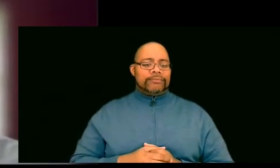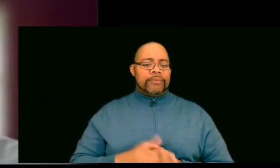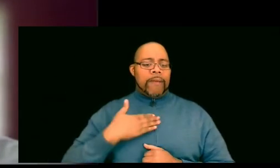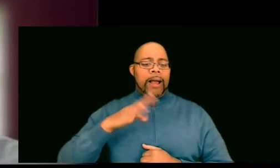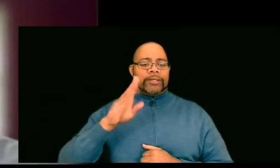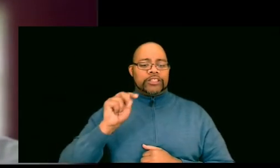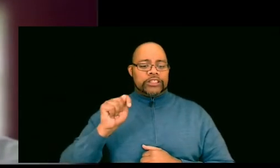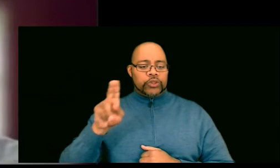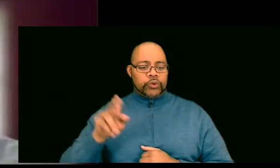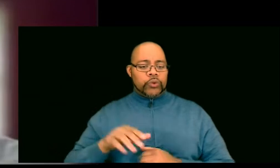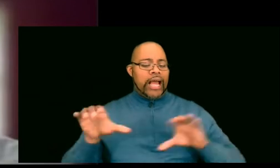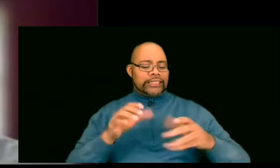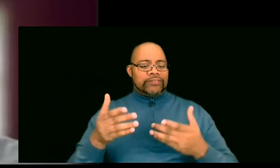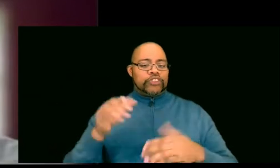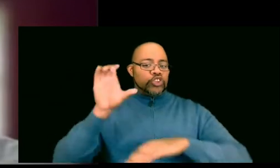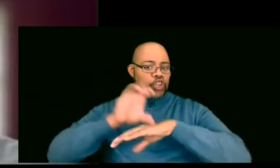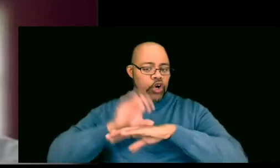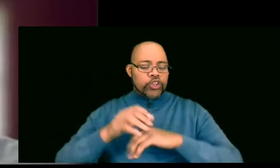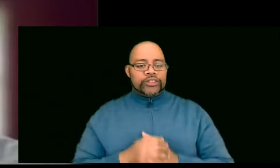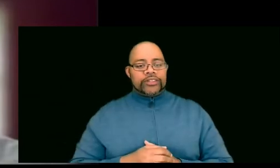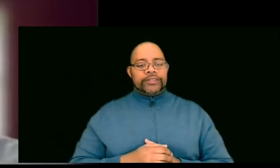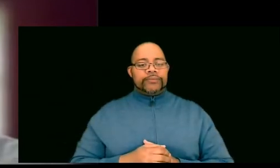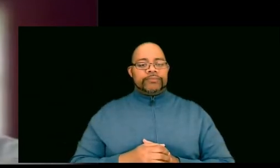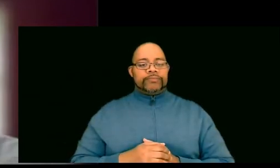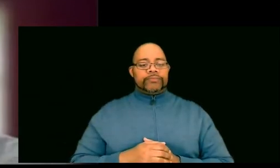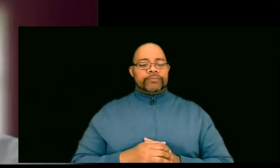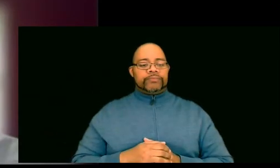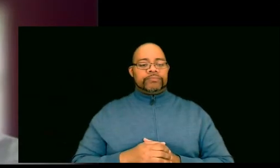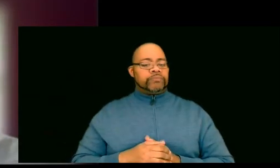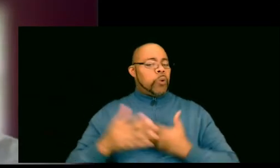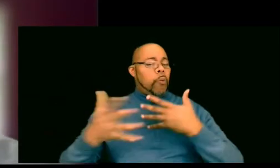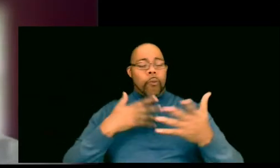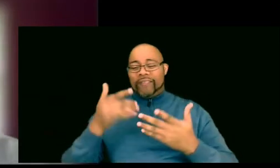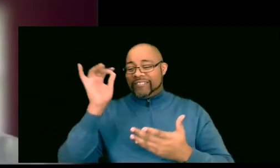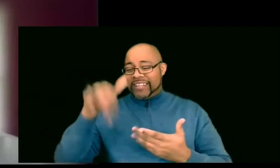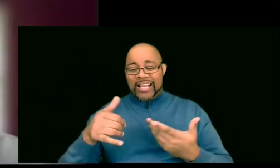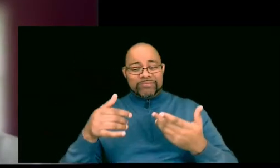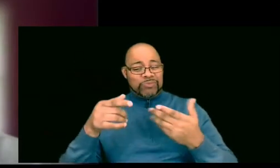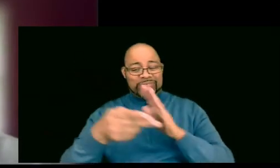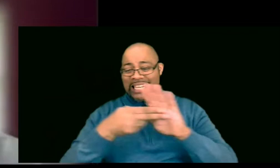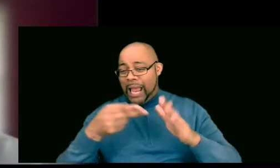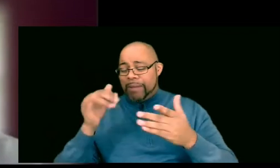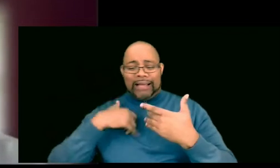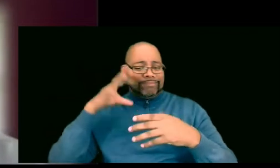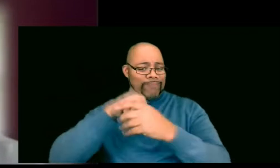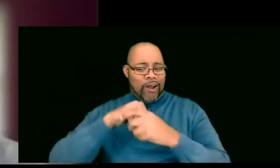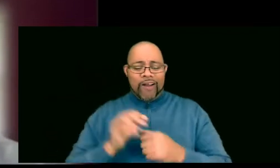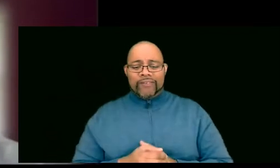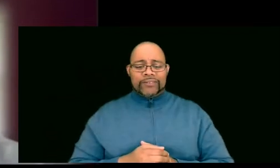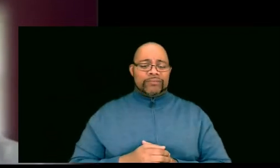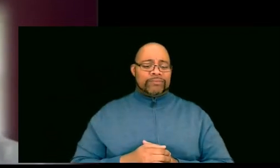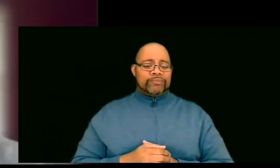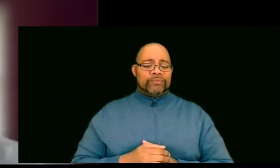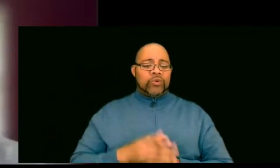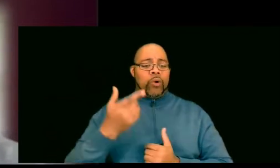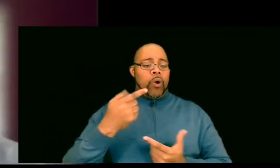my BTU, the activities at church, you name it. So when I,